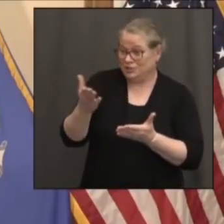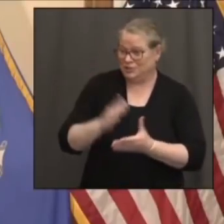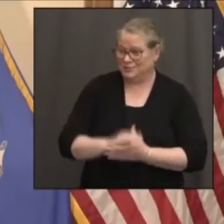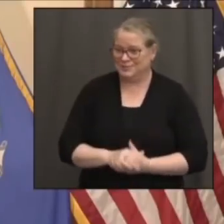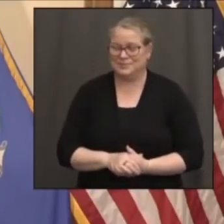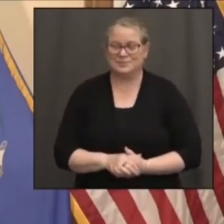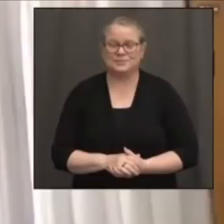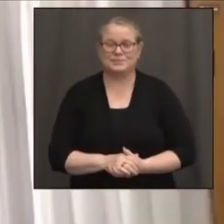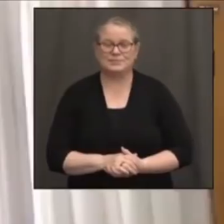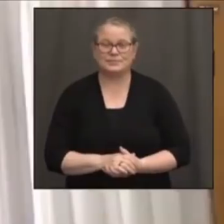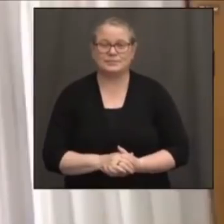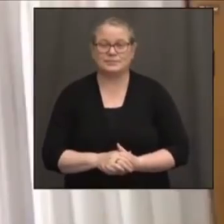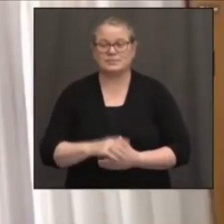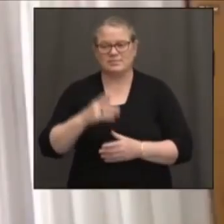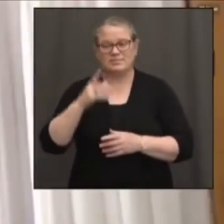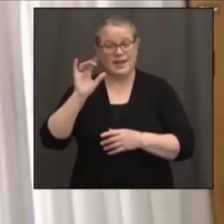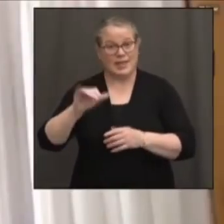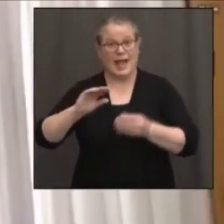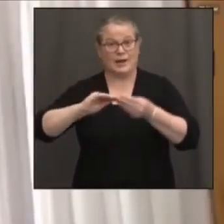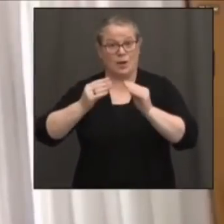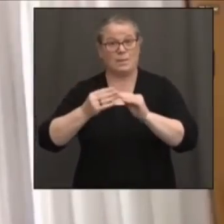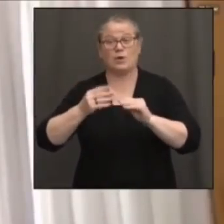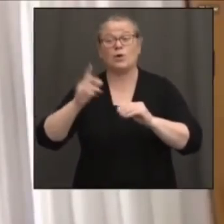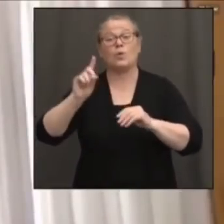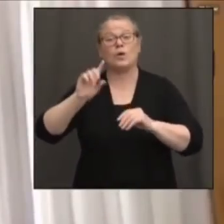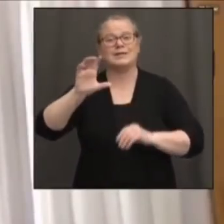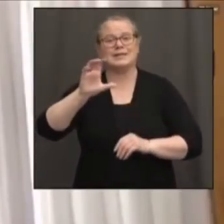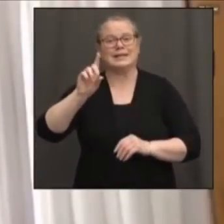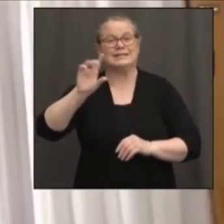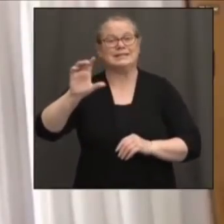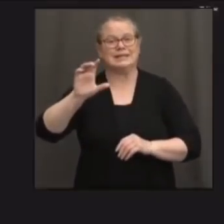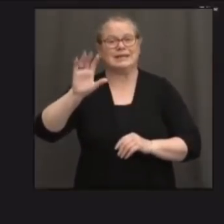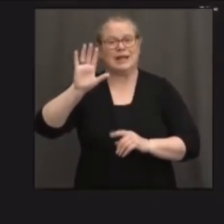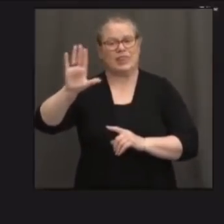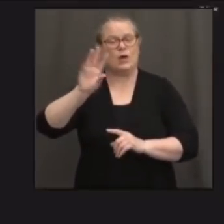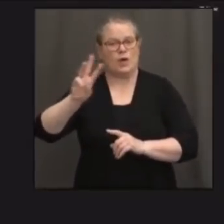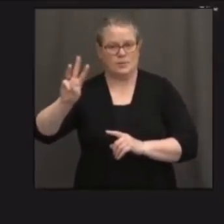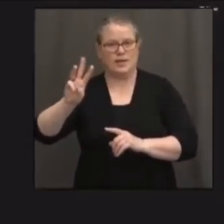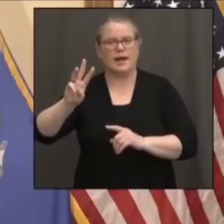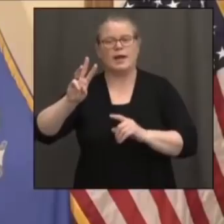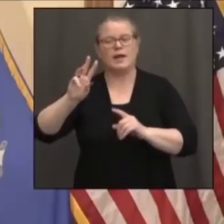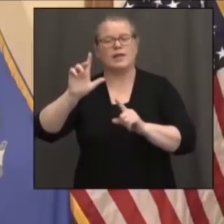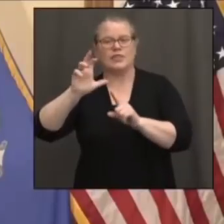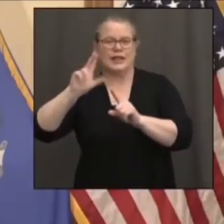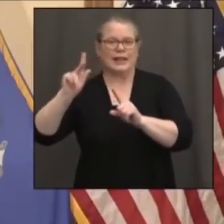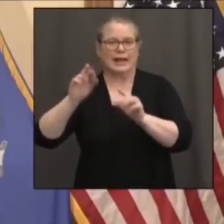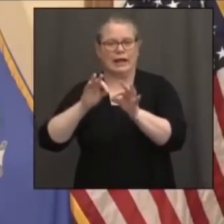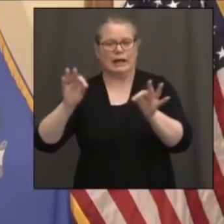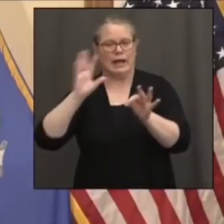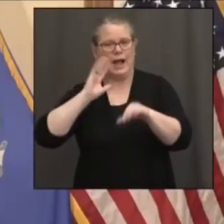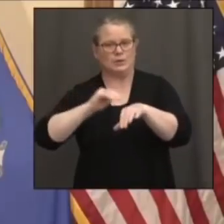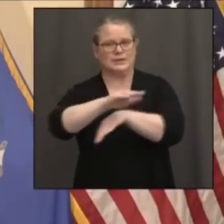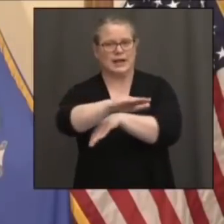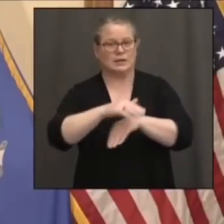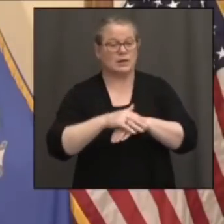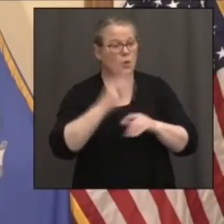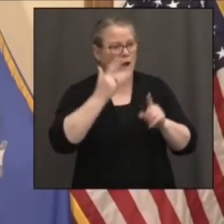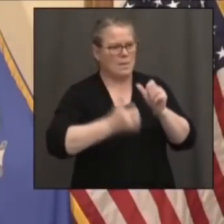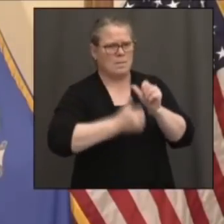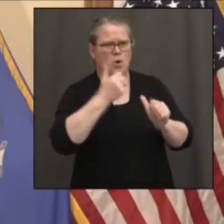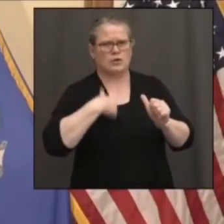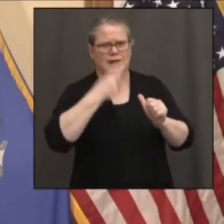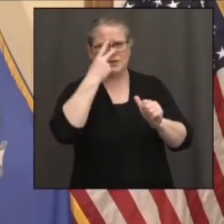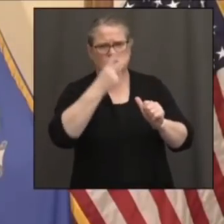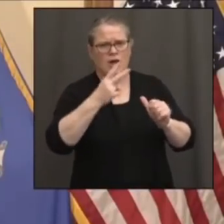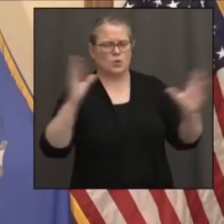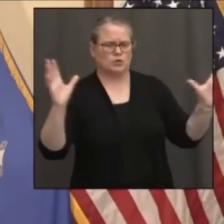is straight off the CDC website. I'll send you the link. All right, because most of the stuff I saw, it was total